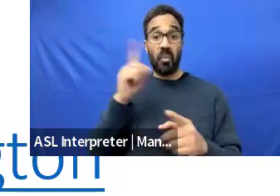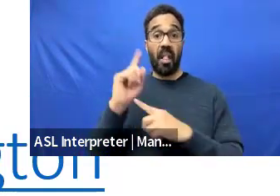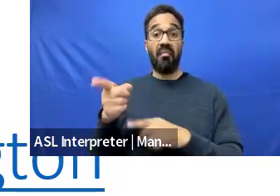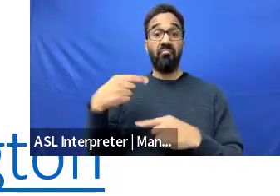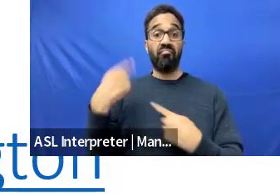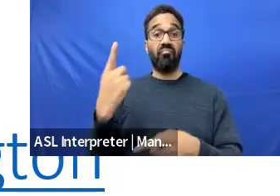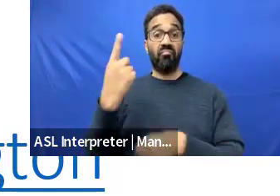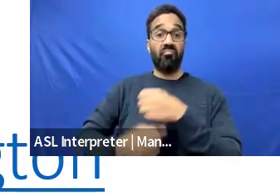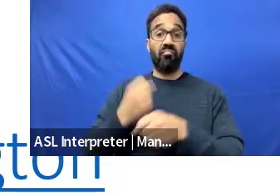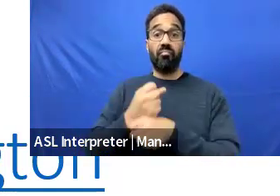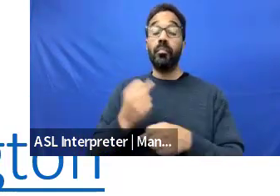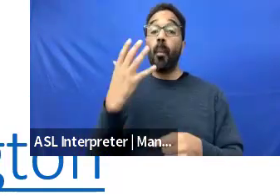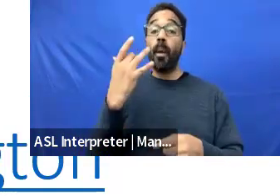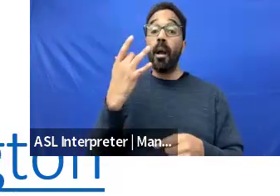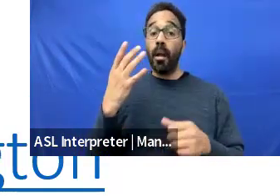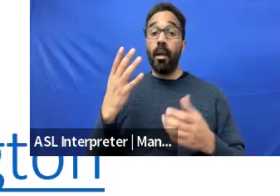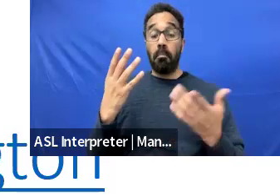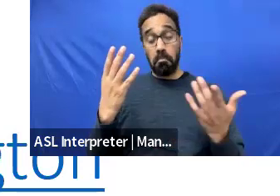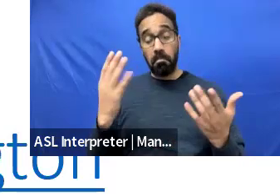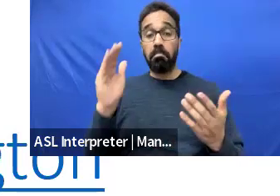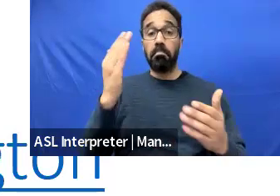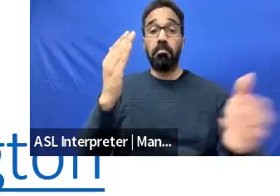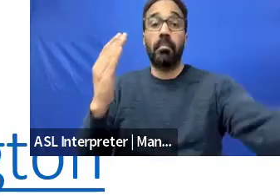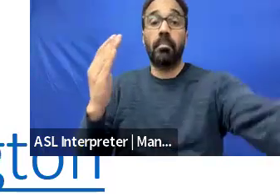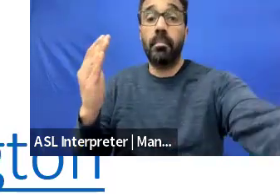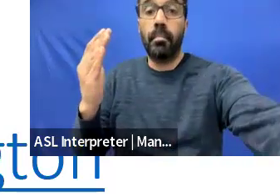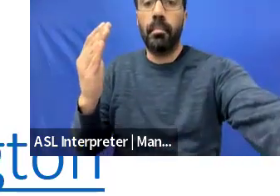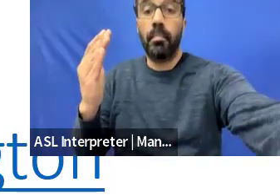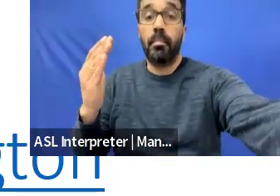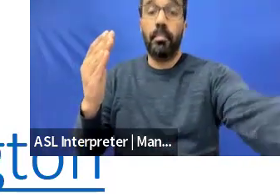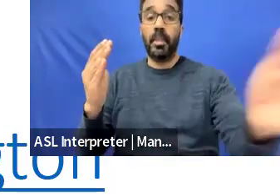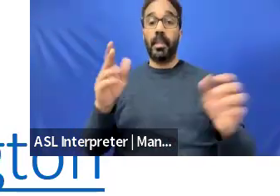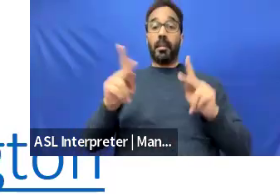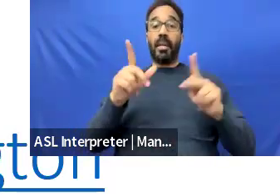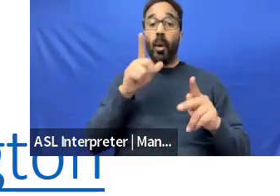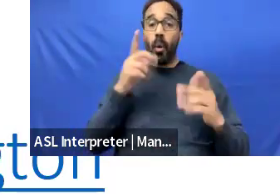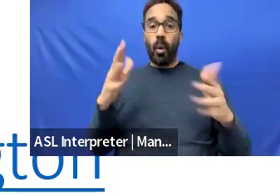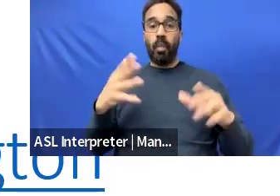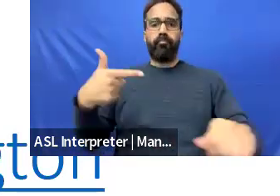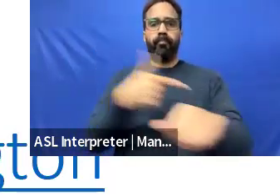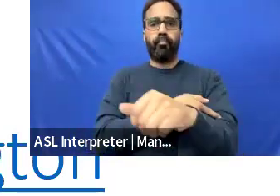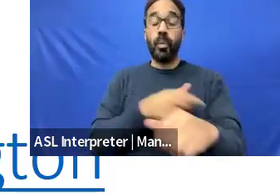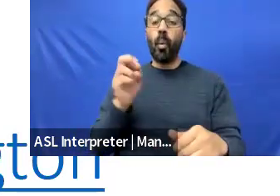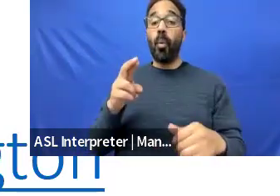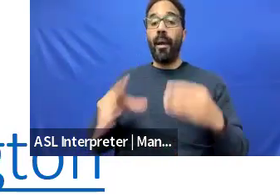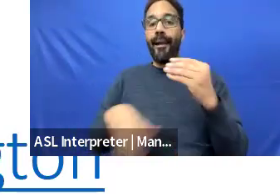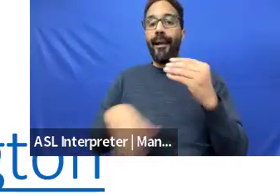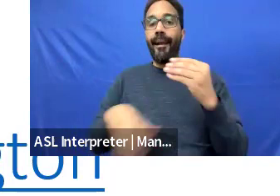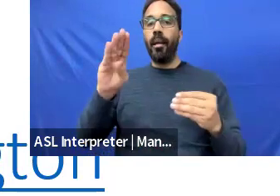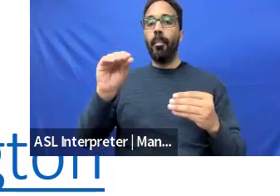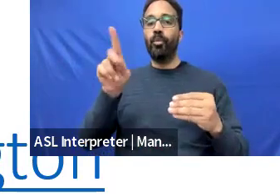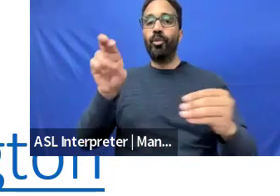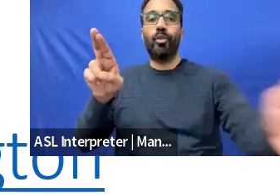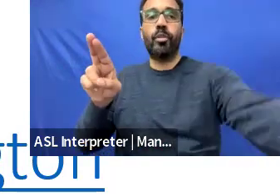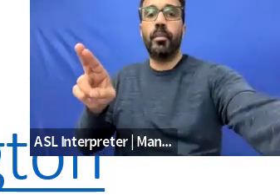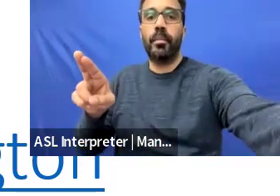We could equate that to the amount of individuals who have been vaccinated, who've got the updated booster, or even the new vaccine that just